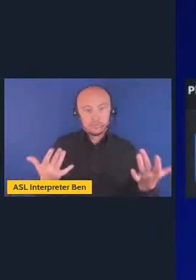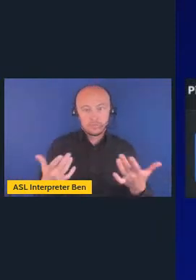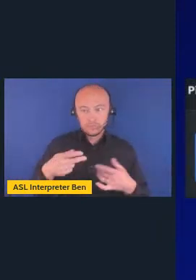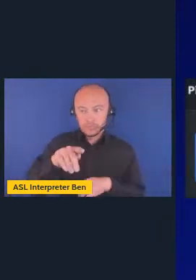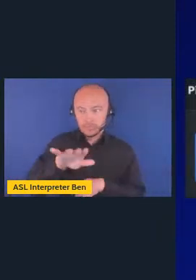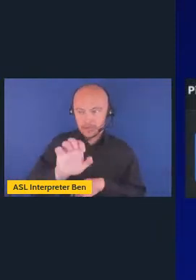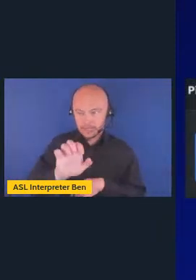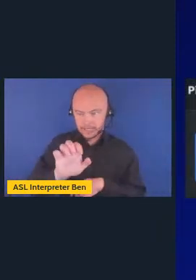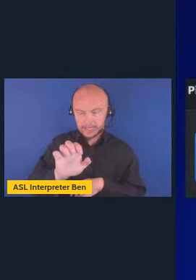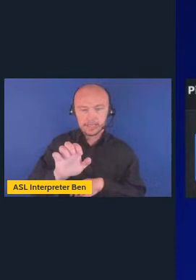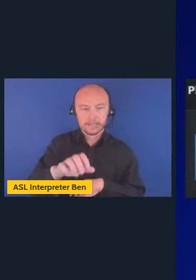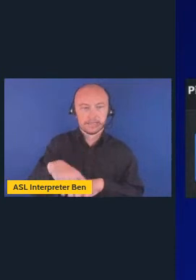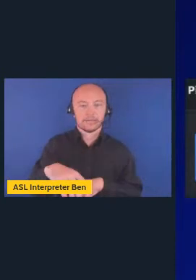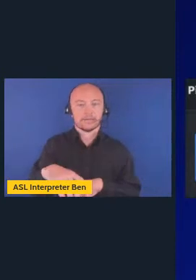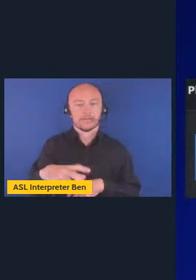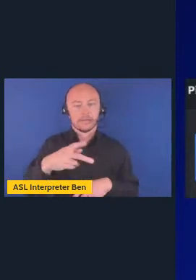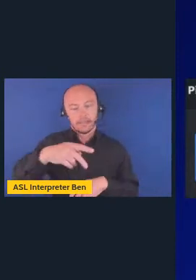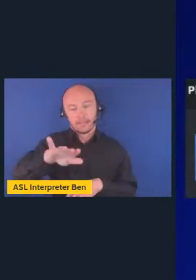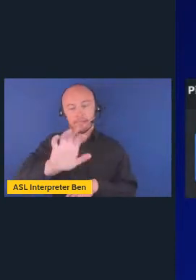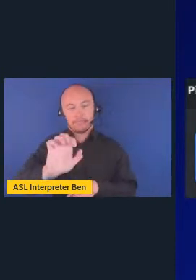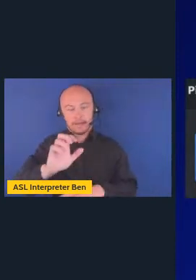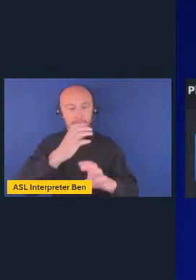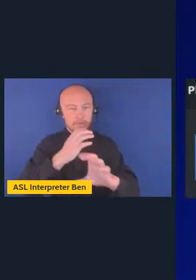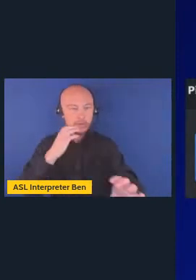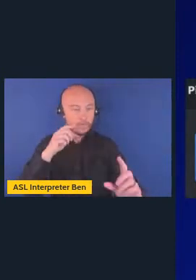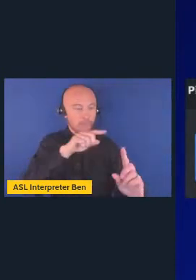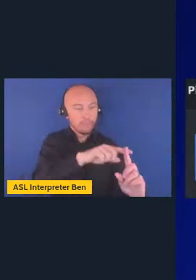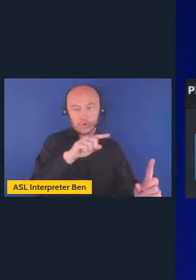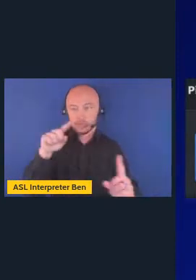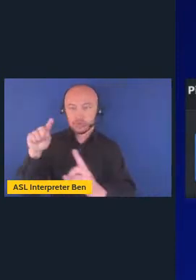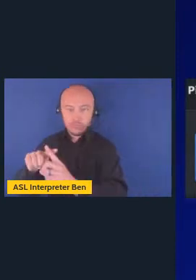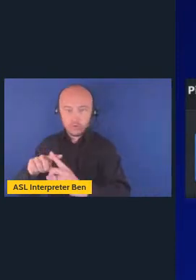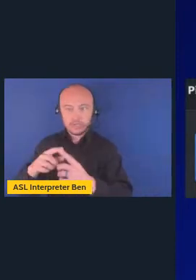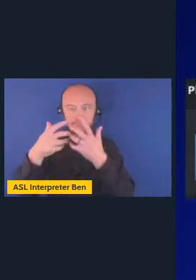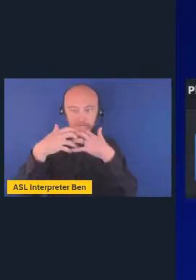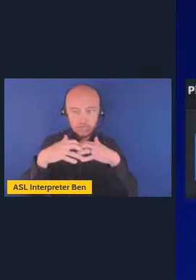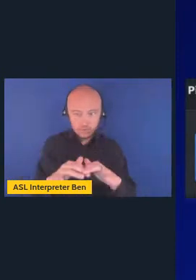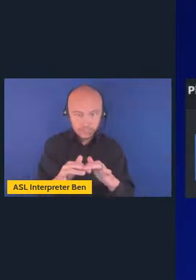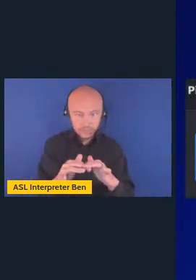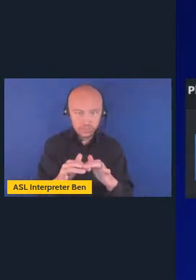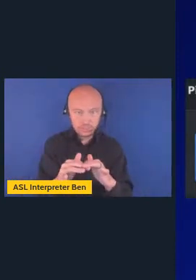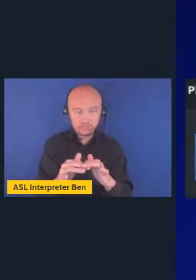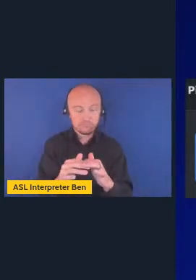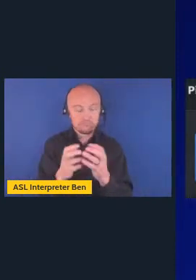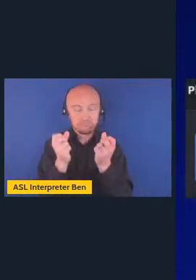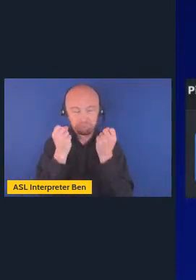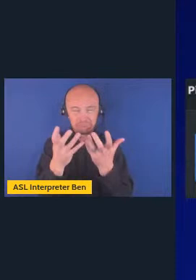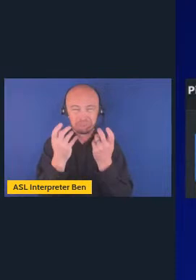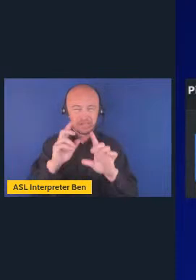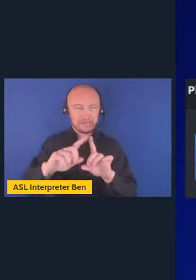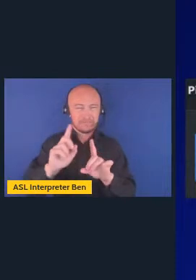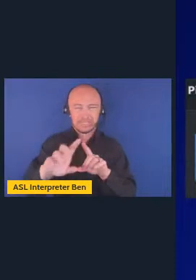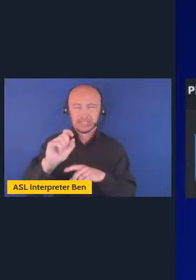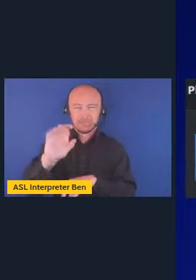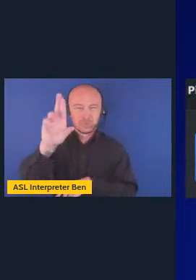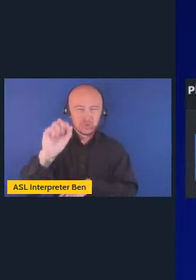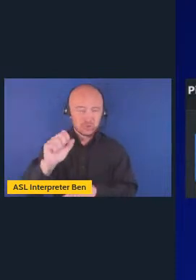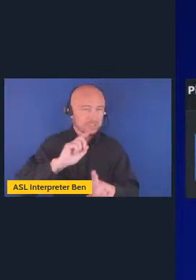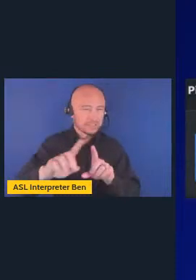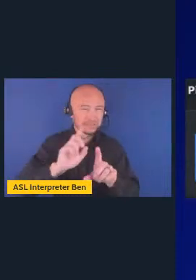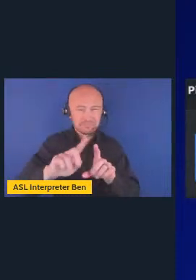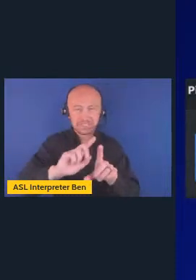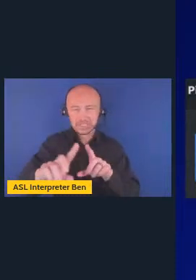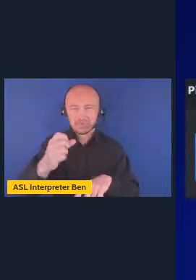familiar, event bridge pipes allows you to build point-to-point integrations from a range of sources to a range of different